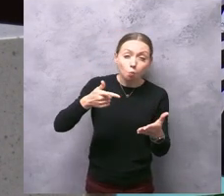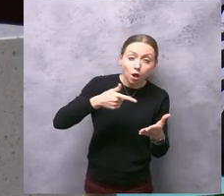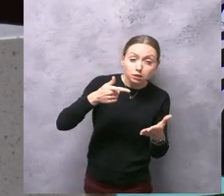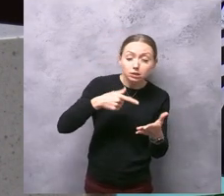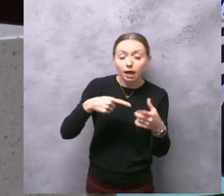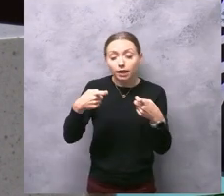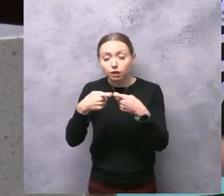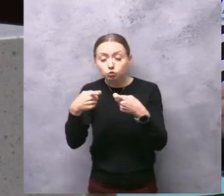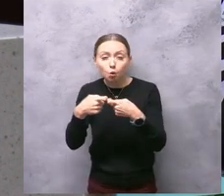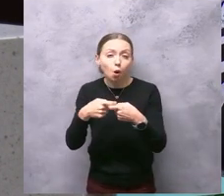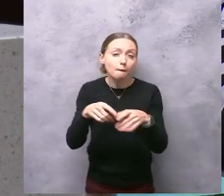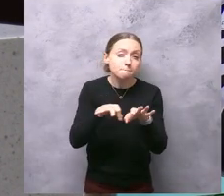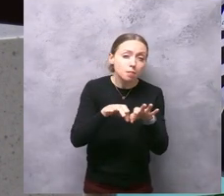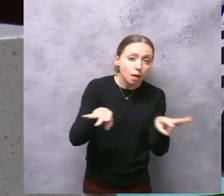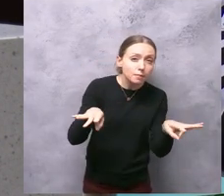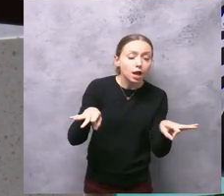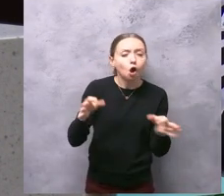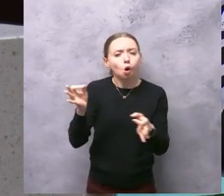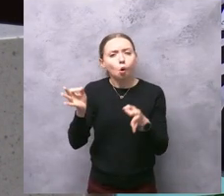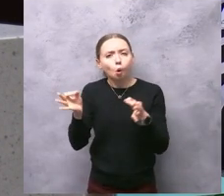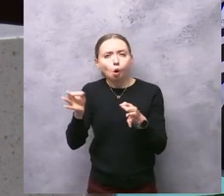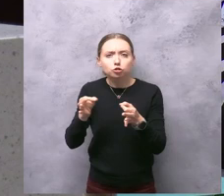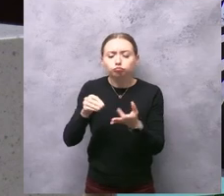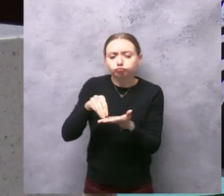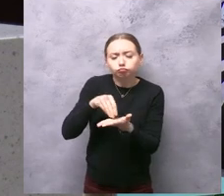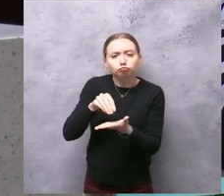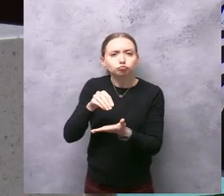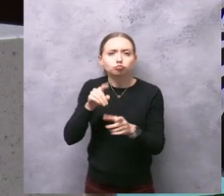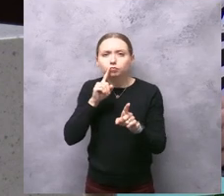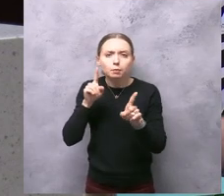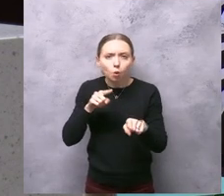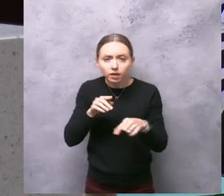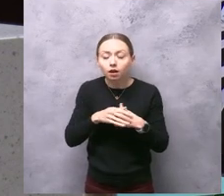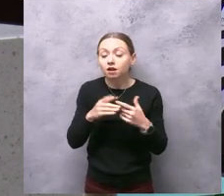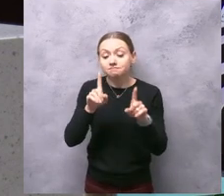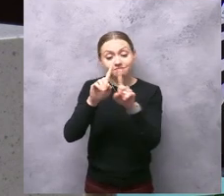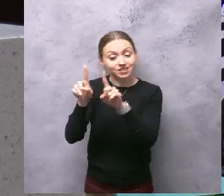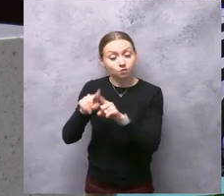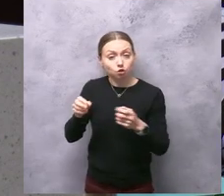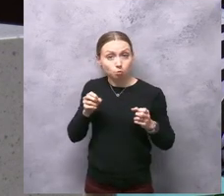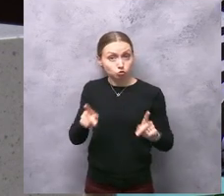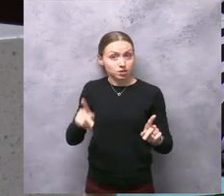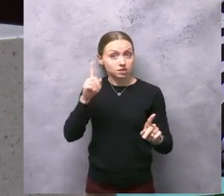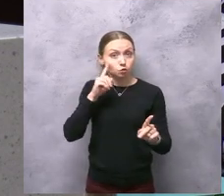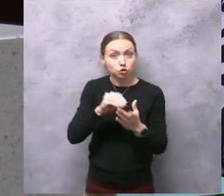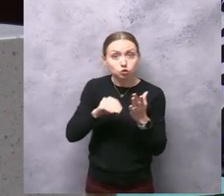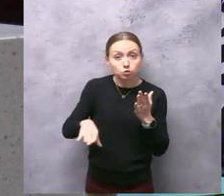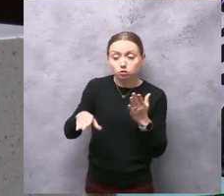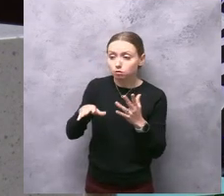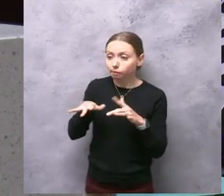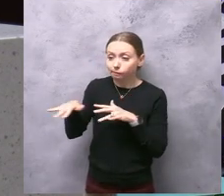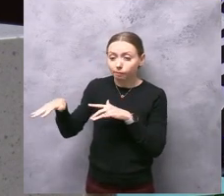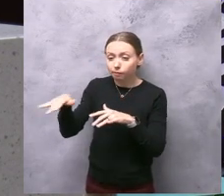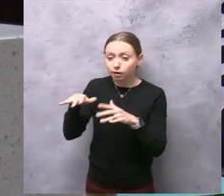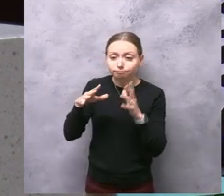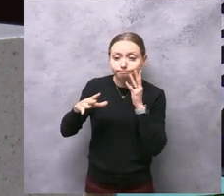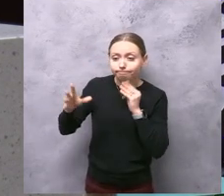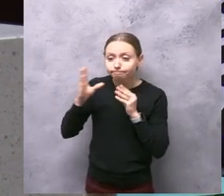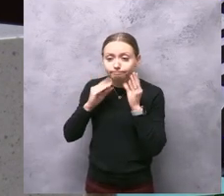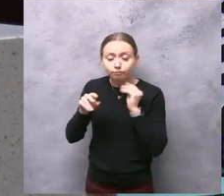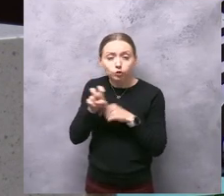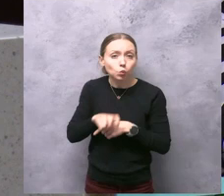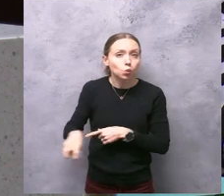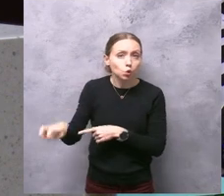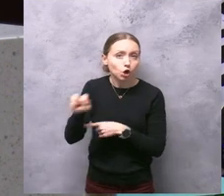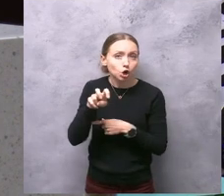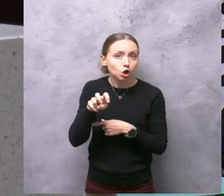plumbing, court reporting, all these different opportunities for the students to come through and participate and take a tour